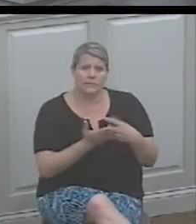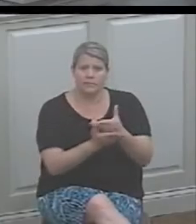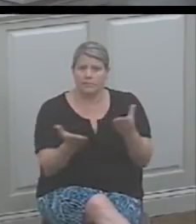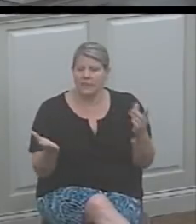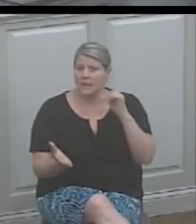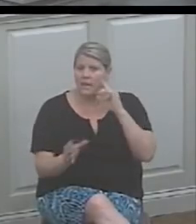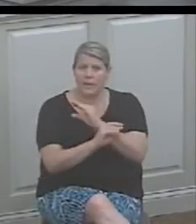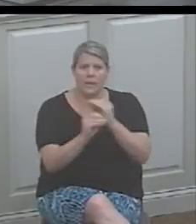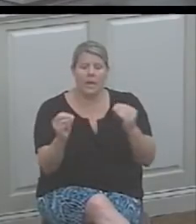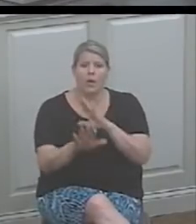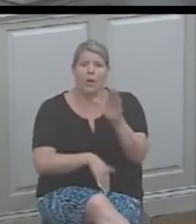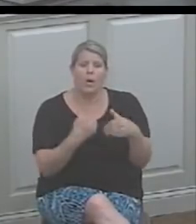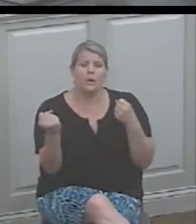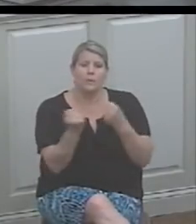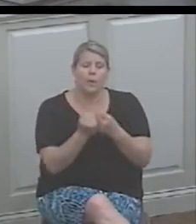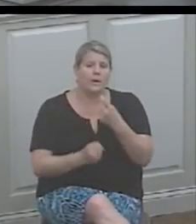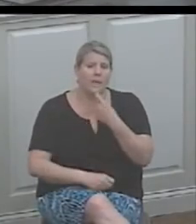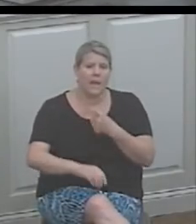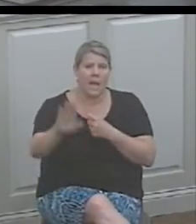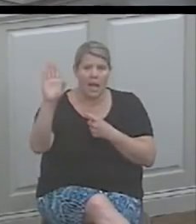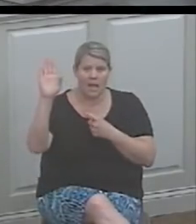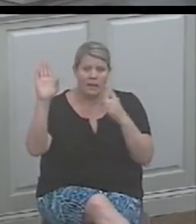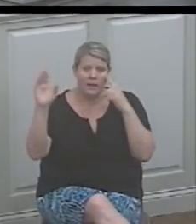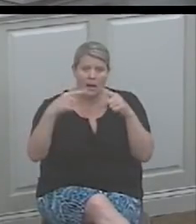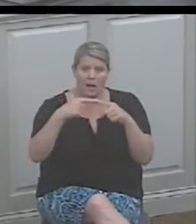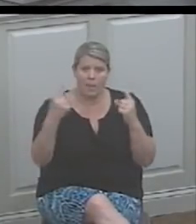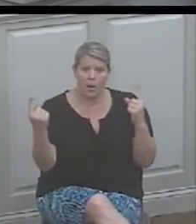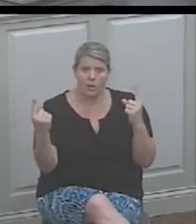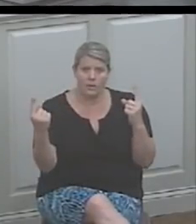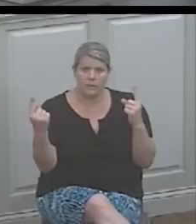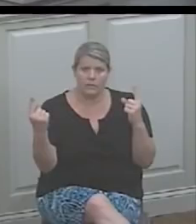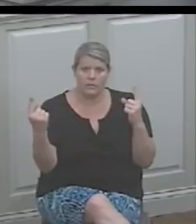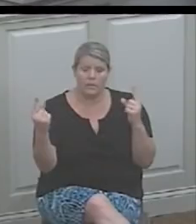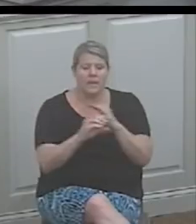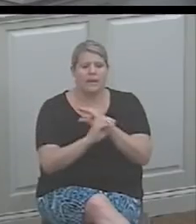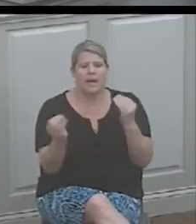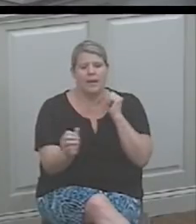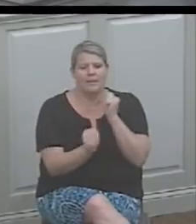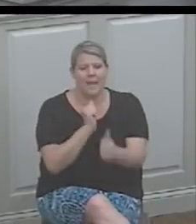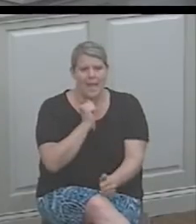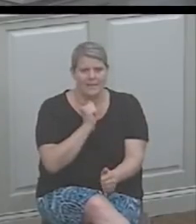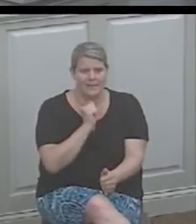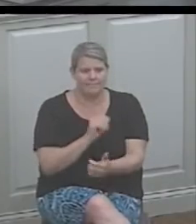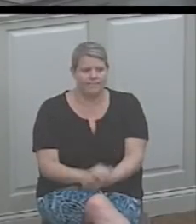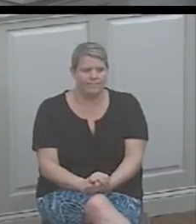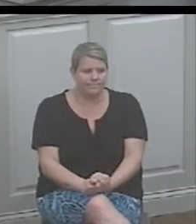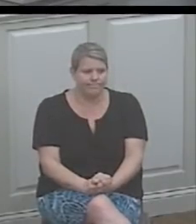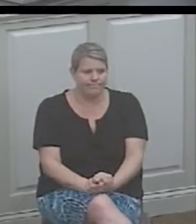Seeing none, all in favor of the motion, signify by saying aye. Aye. Opposed, like sign. Motion